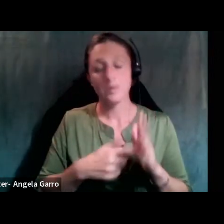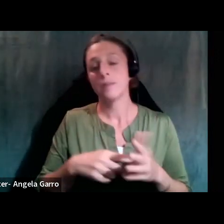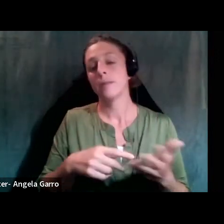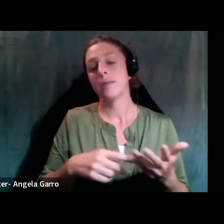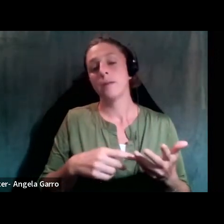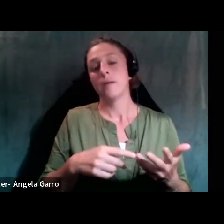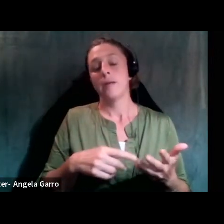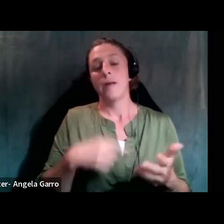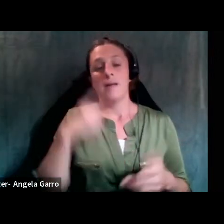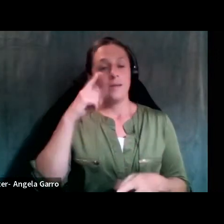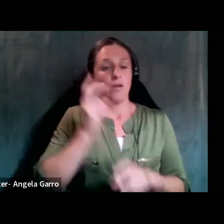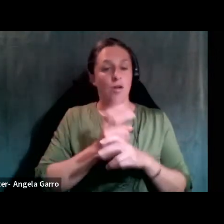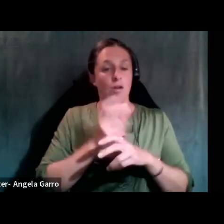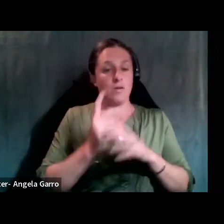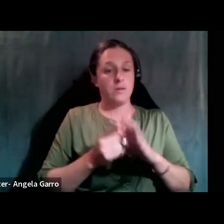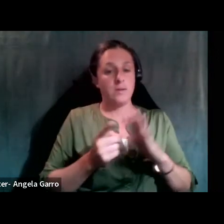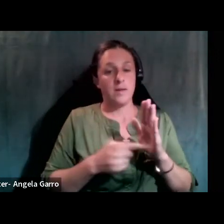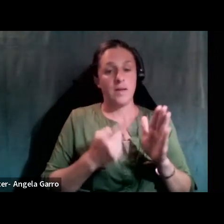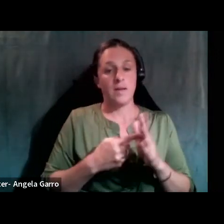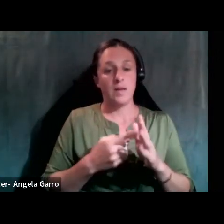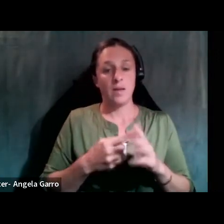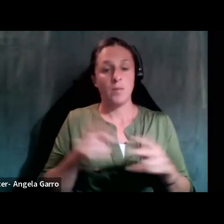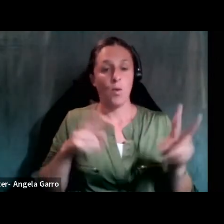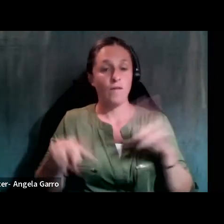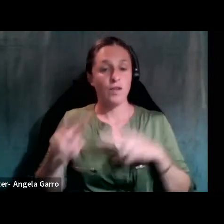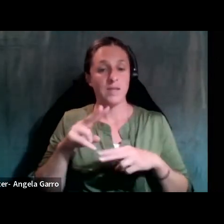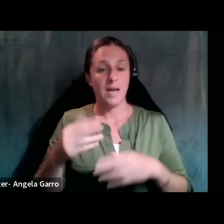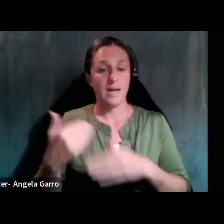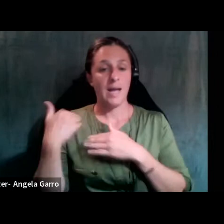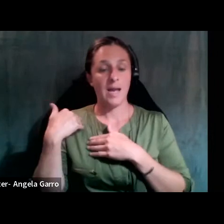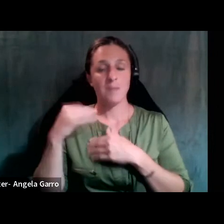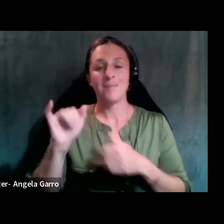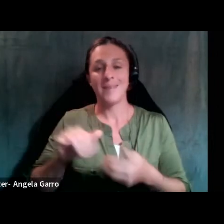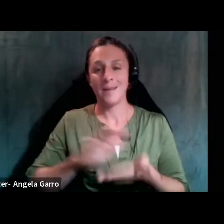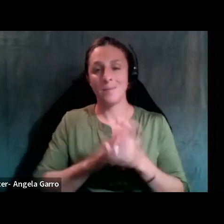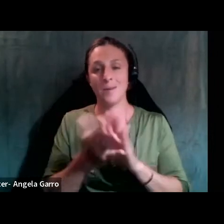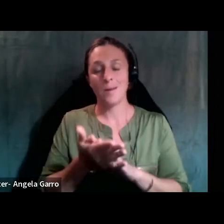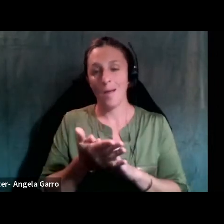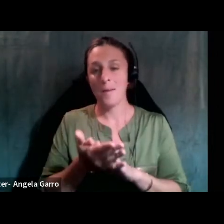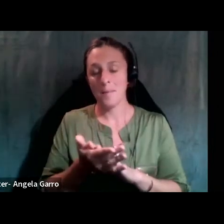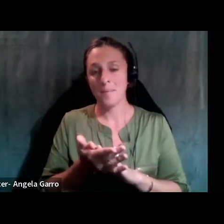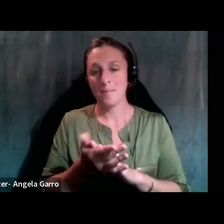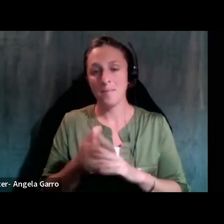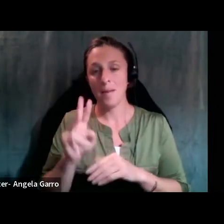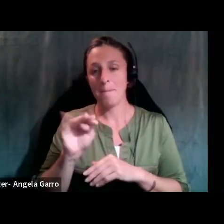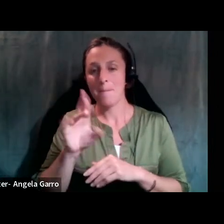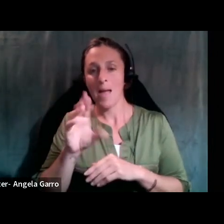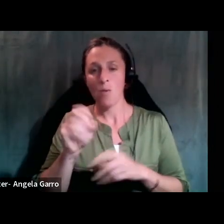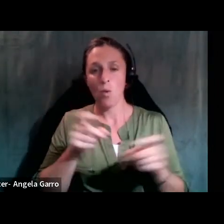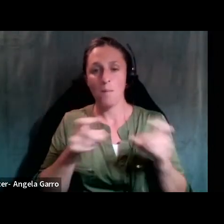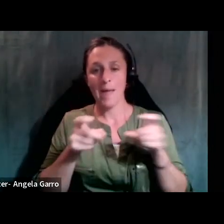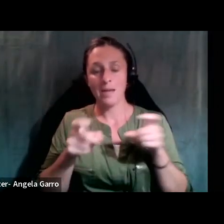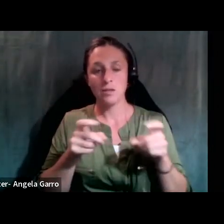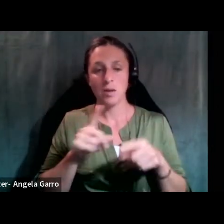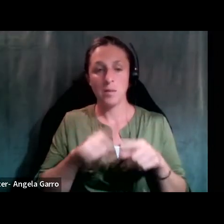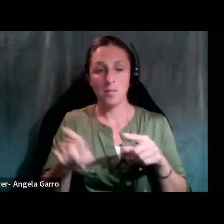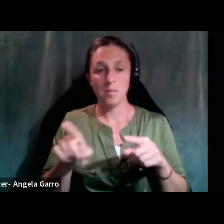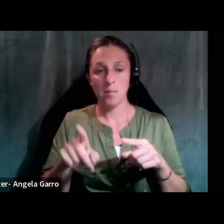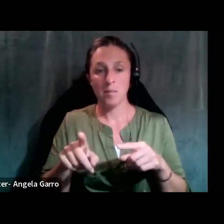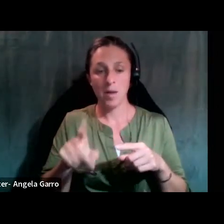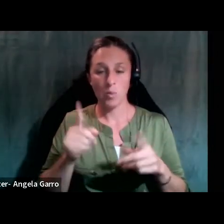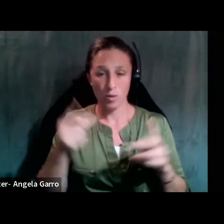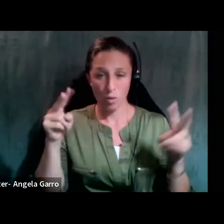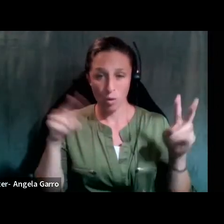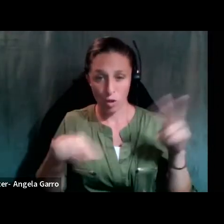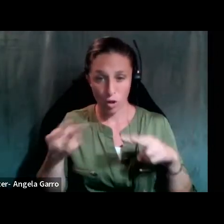sometimes because oversight and accountability can turn into micromanagement. But when you really look at it, oversight is just making